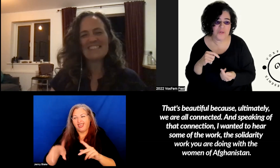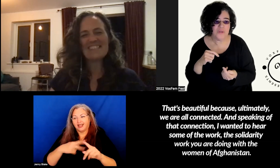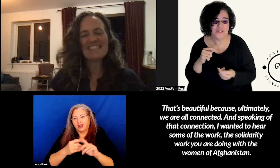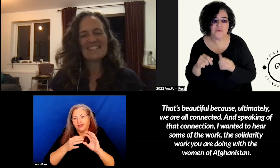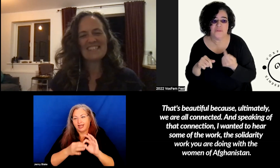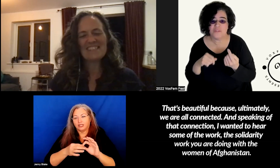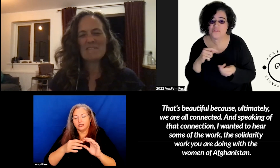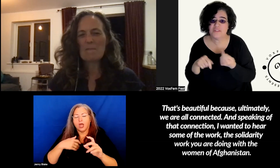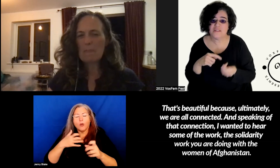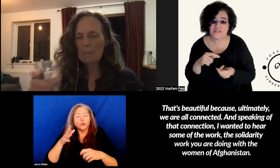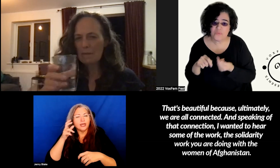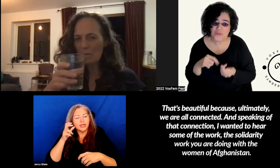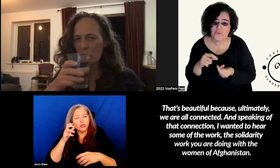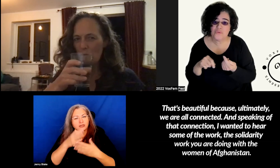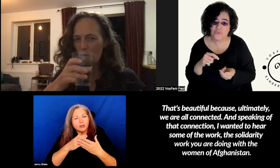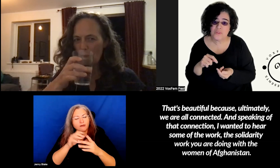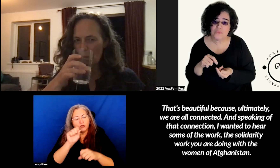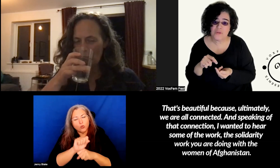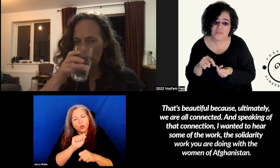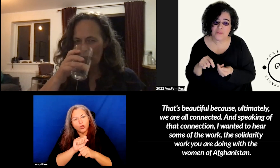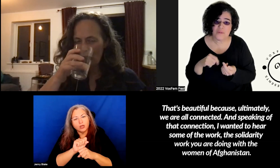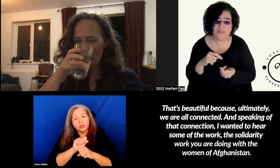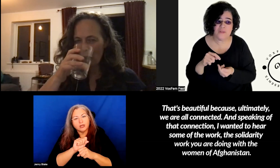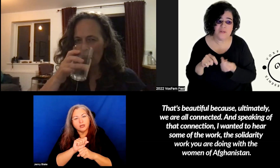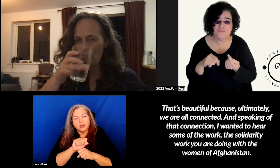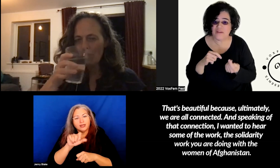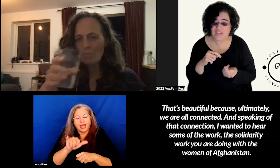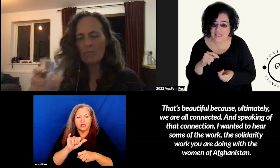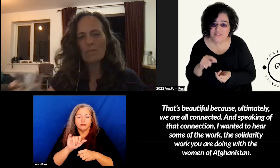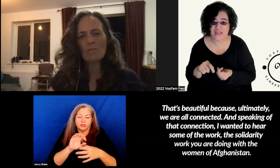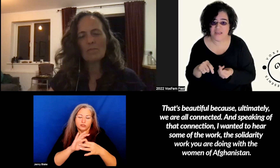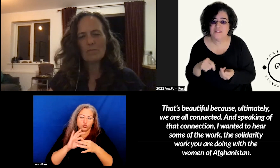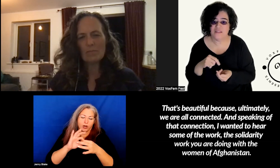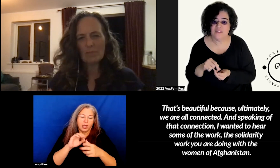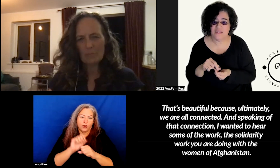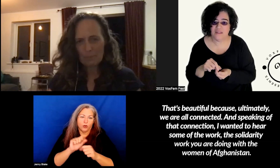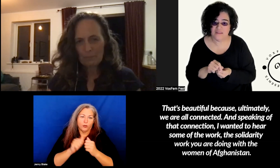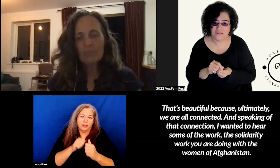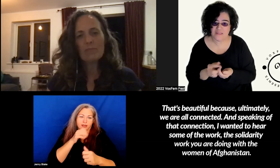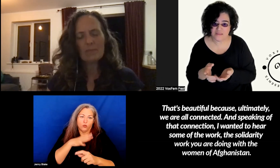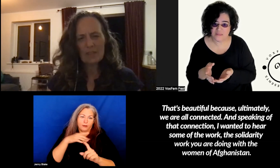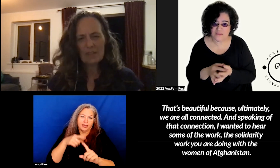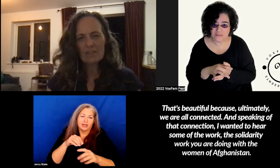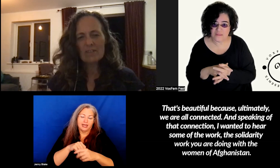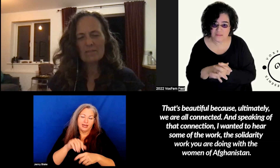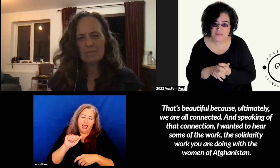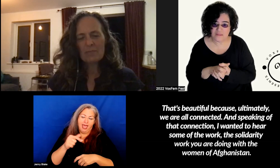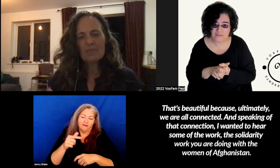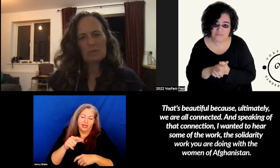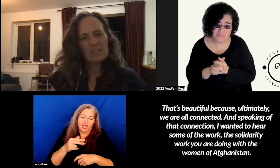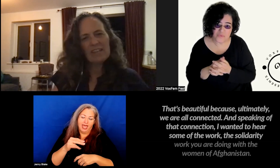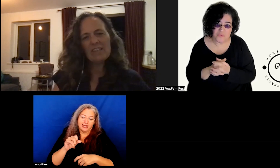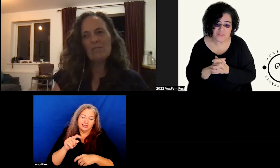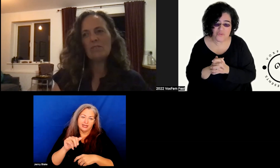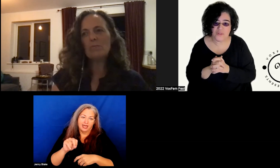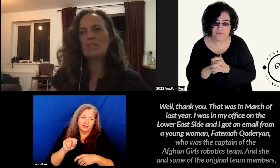work, the solidarity work you're doing with the women of Afghanistan. And that's...